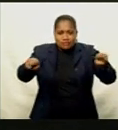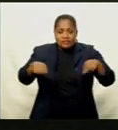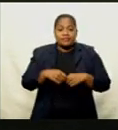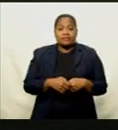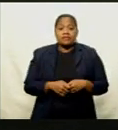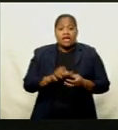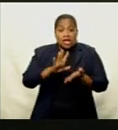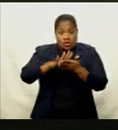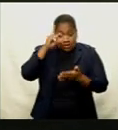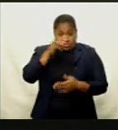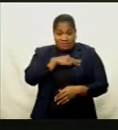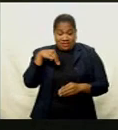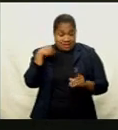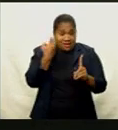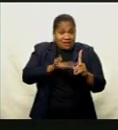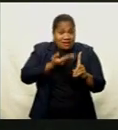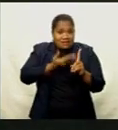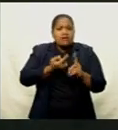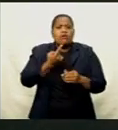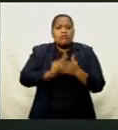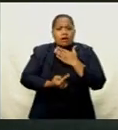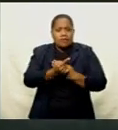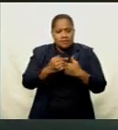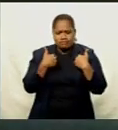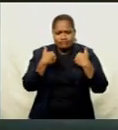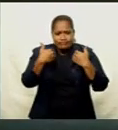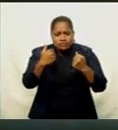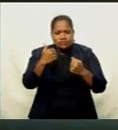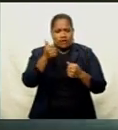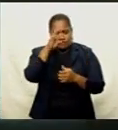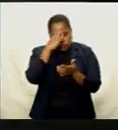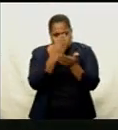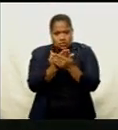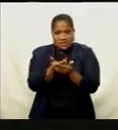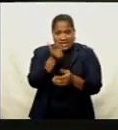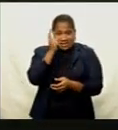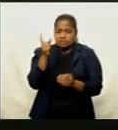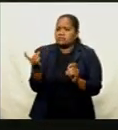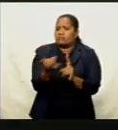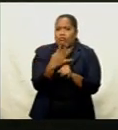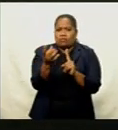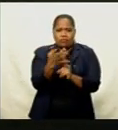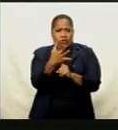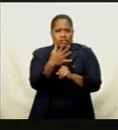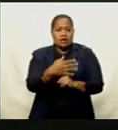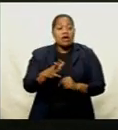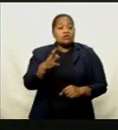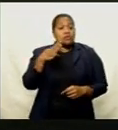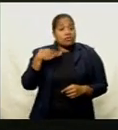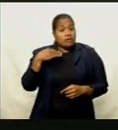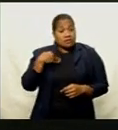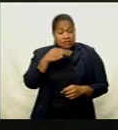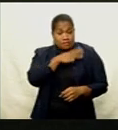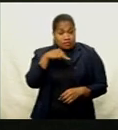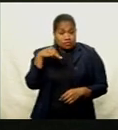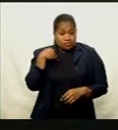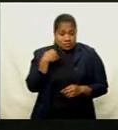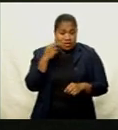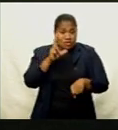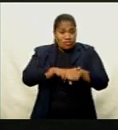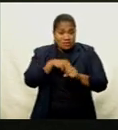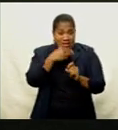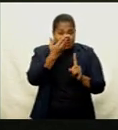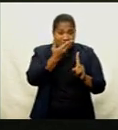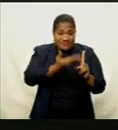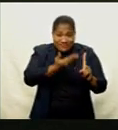has stressed that the safety and well-being of students and teachers is paramount. Health Ministry's Permanent Secretary Dr. James Fong had